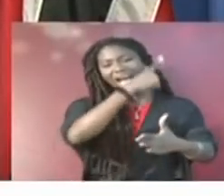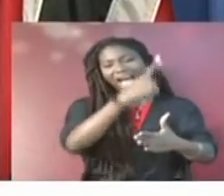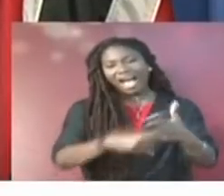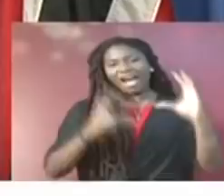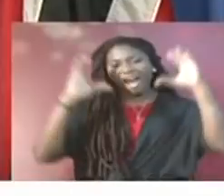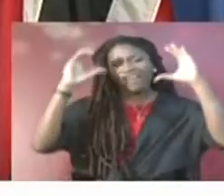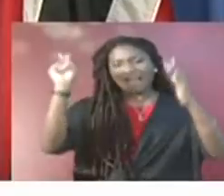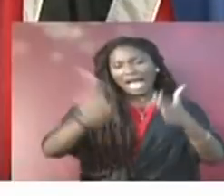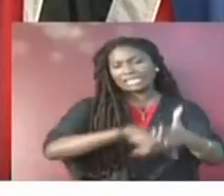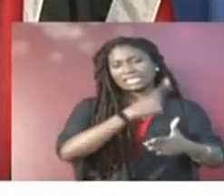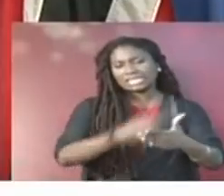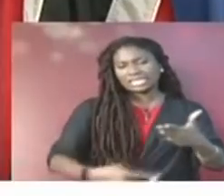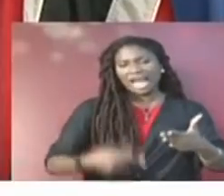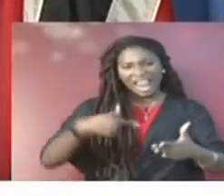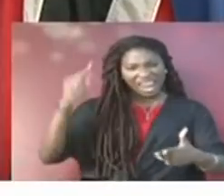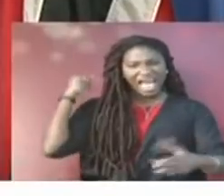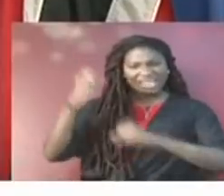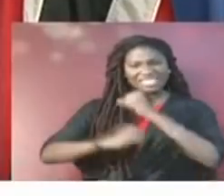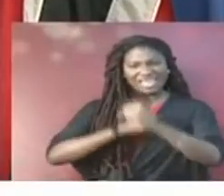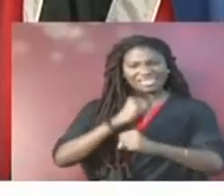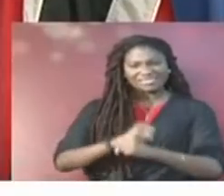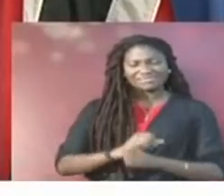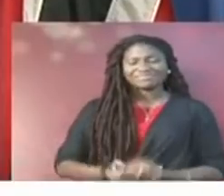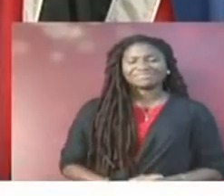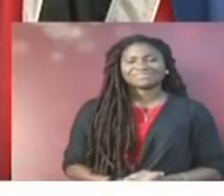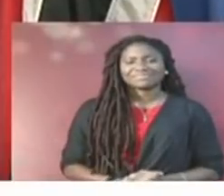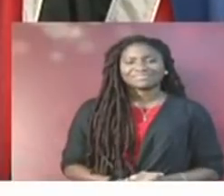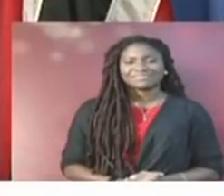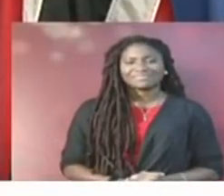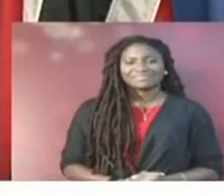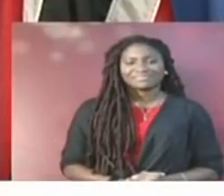We need that kind of benefit now.